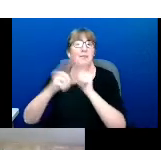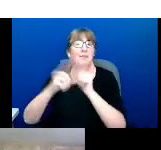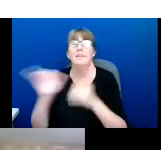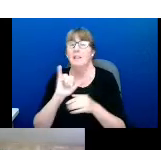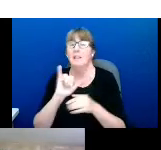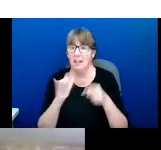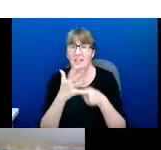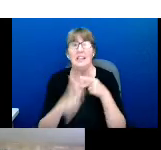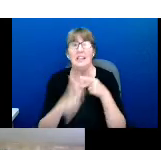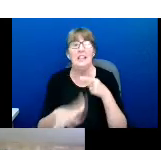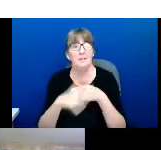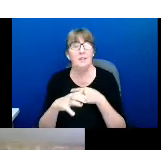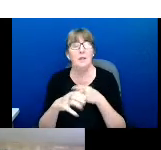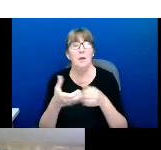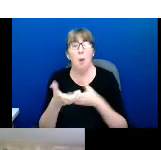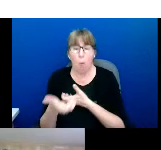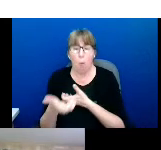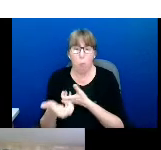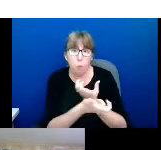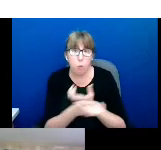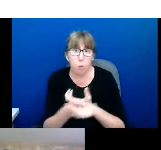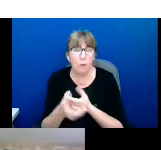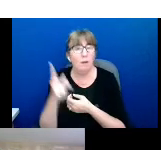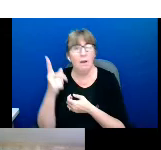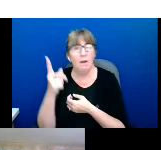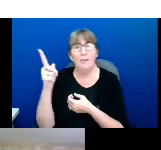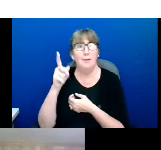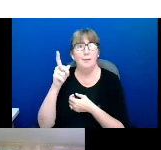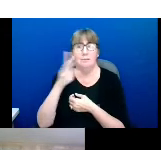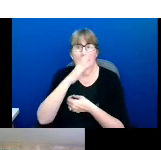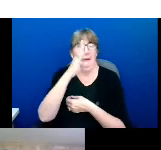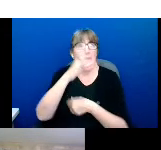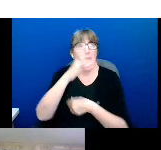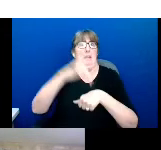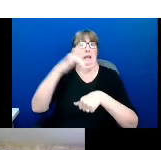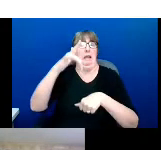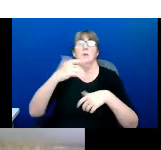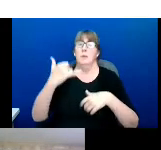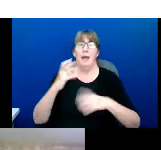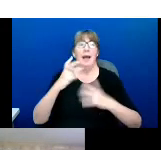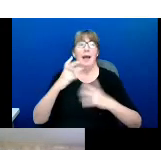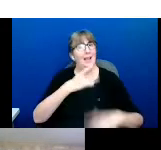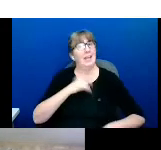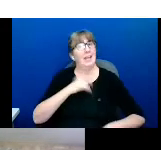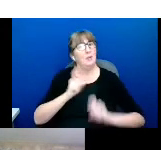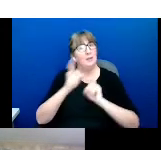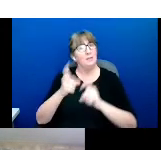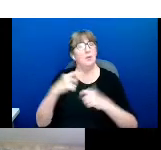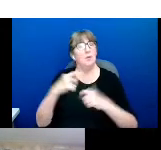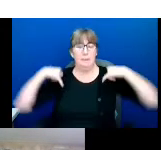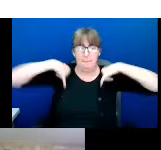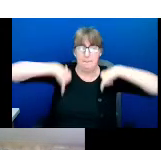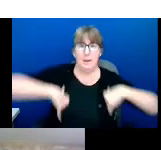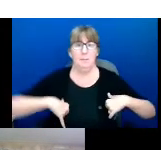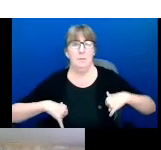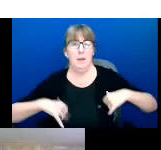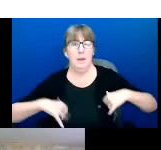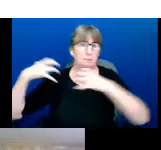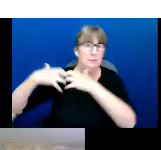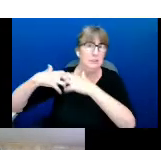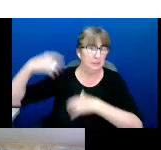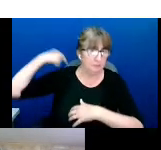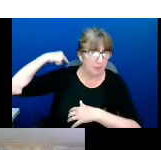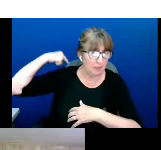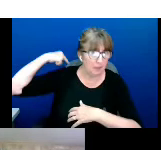times. I'd really like to see the students work with the backpack blowers, because at first they were pretty intimidating to some of